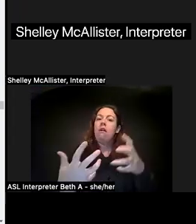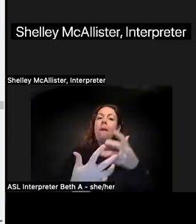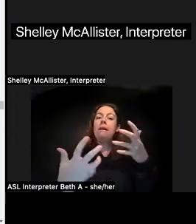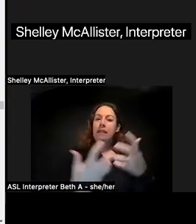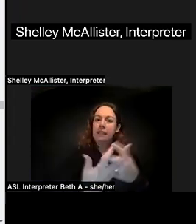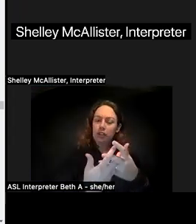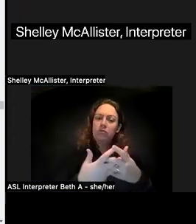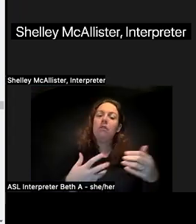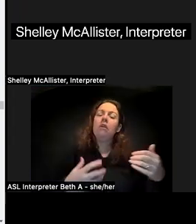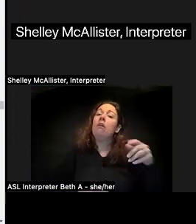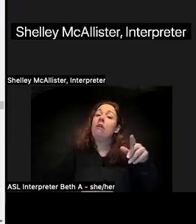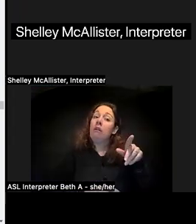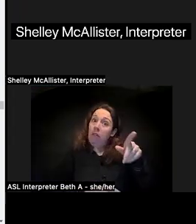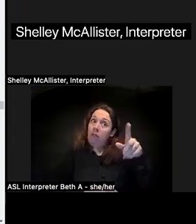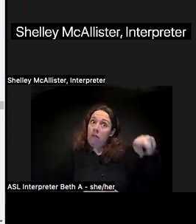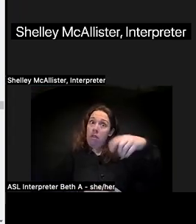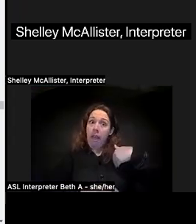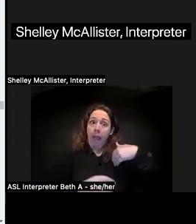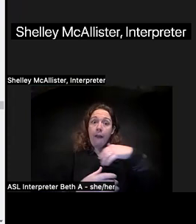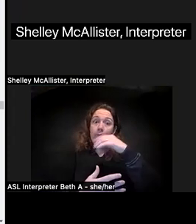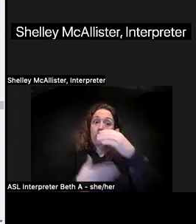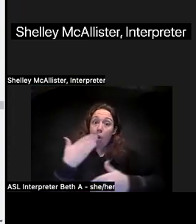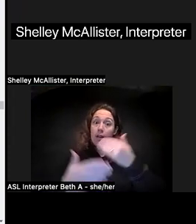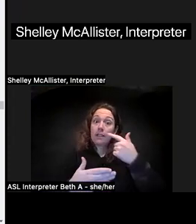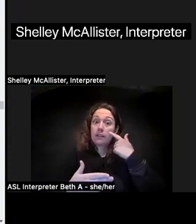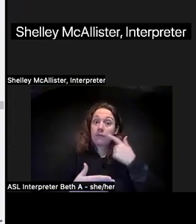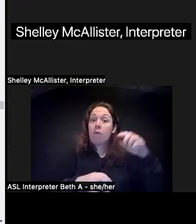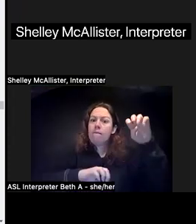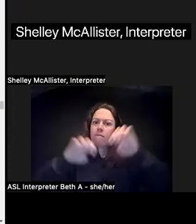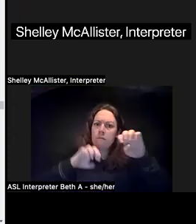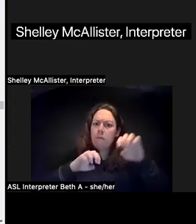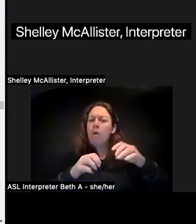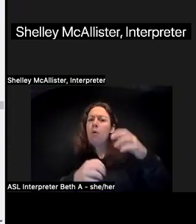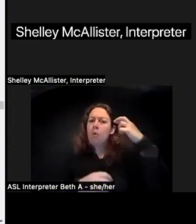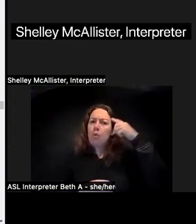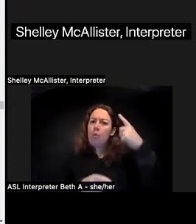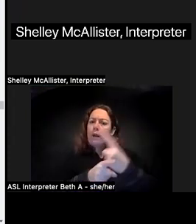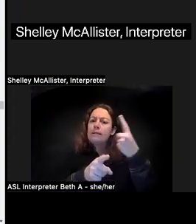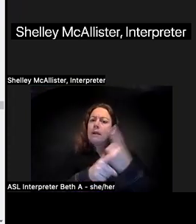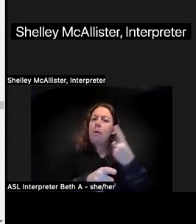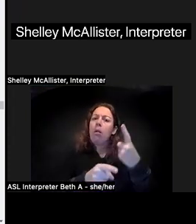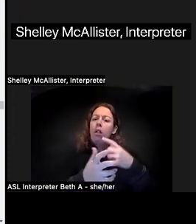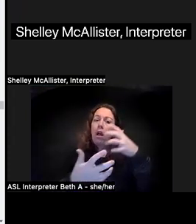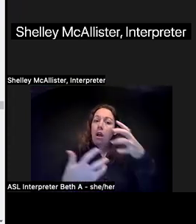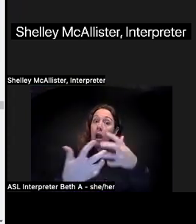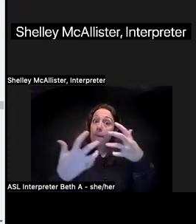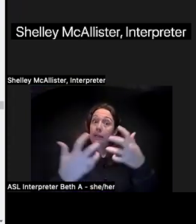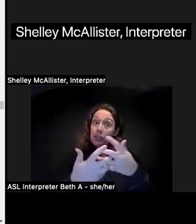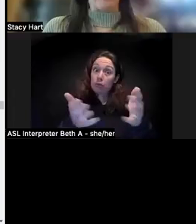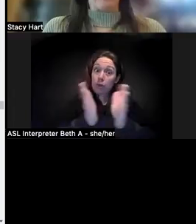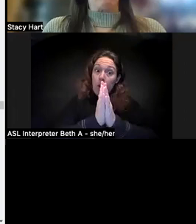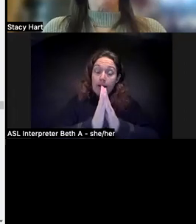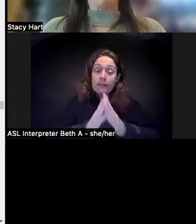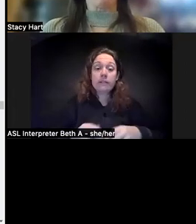for requesting a reasonable modification? Do staff know what to do once a request